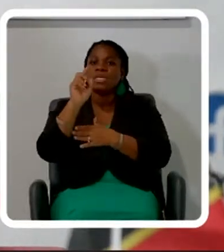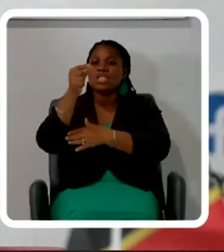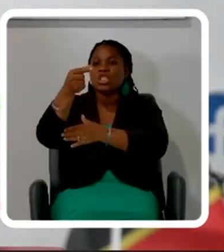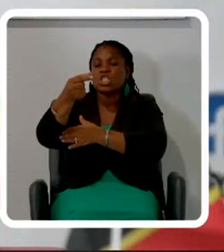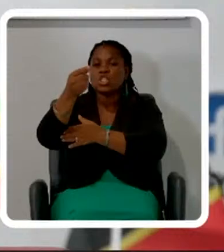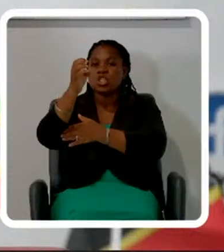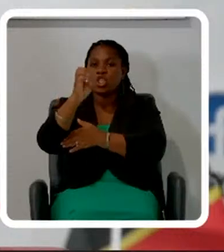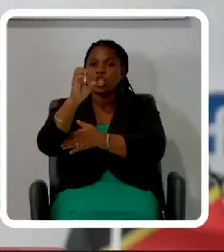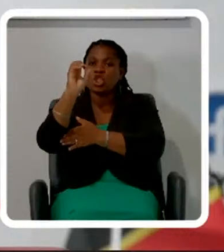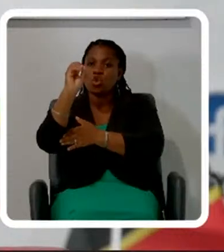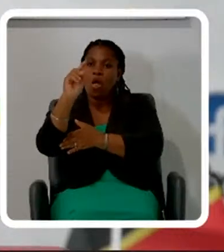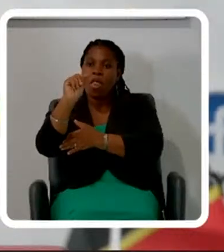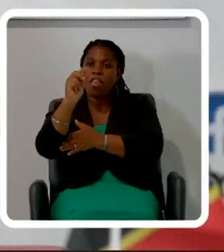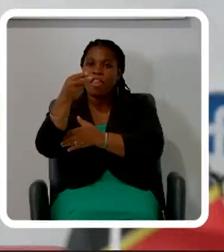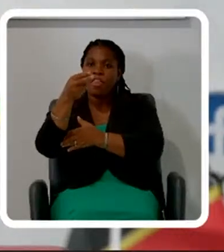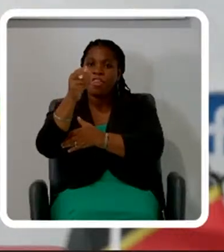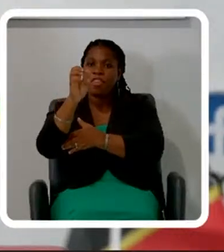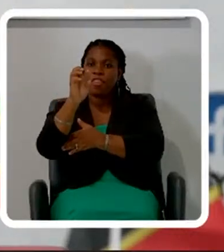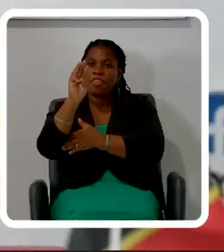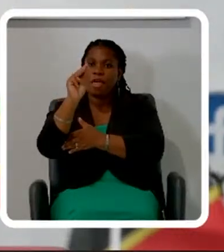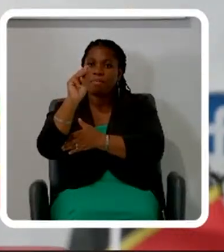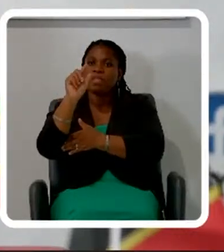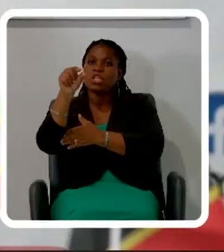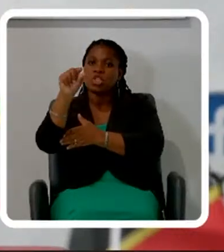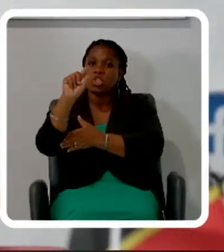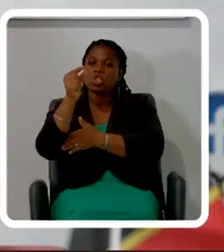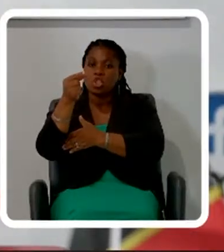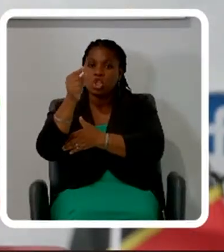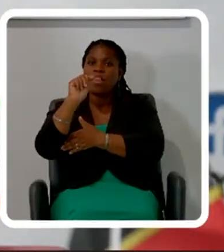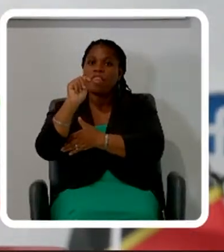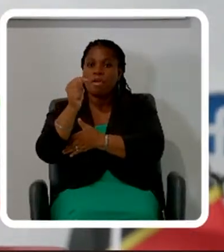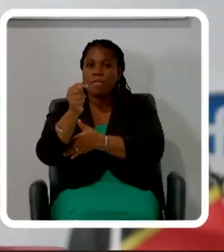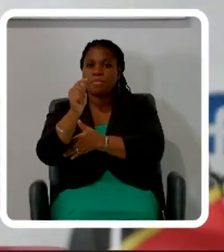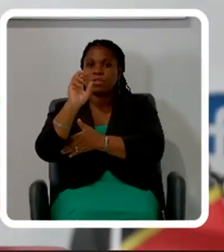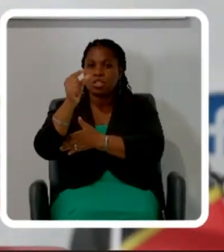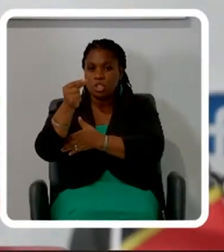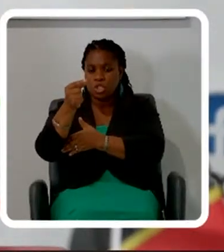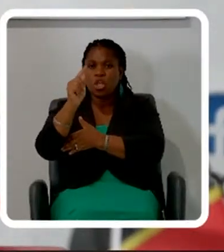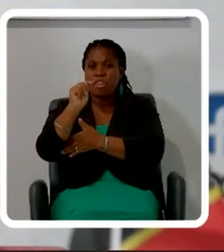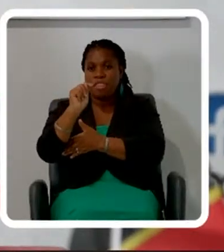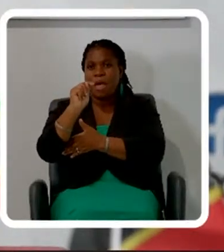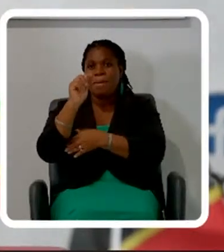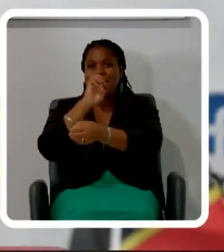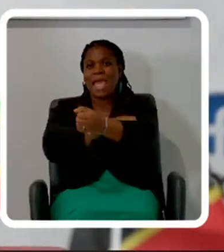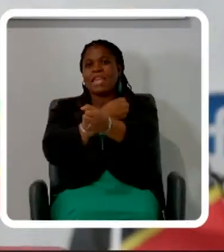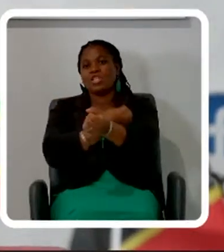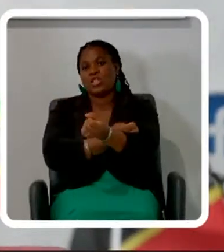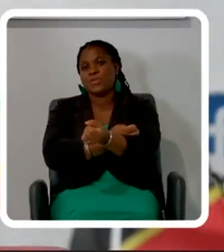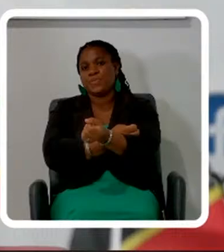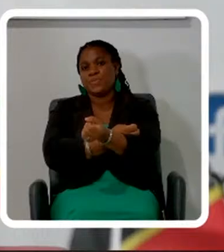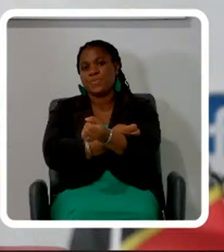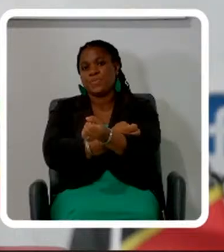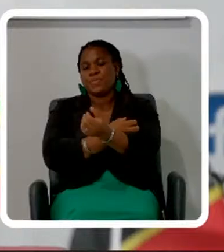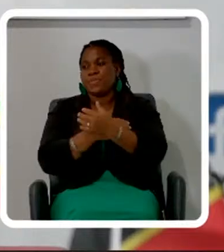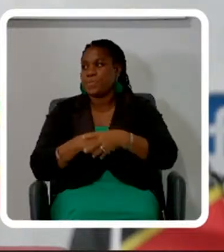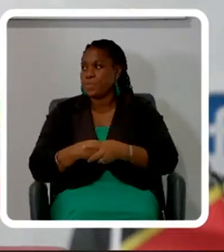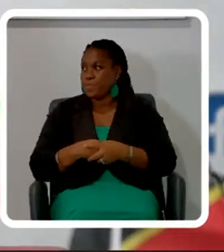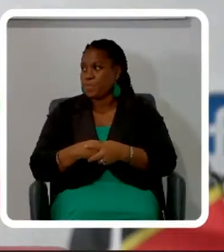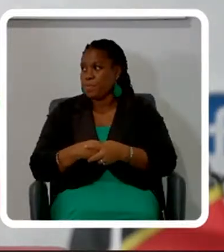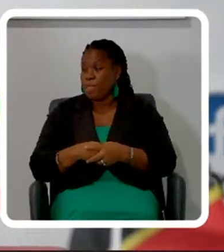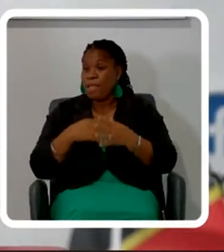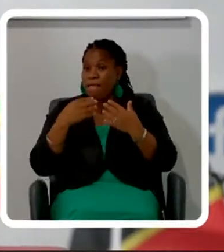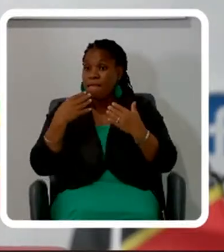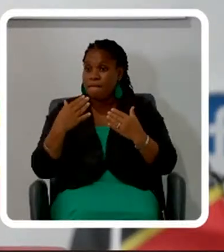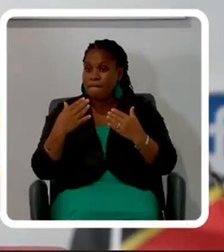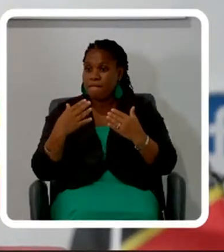invested heavily in geothermal. The other thing is the UK has just given a